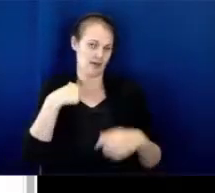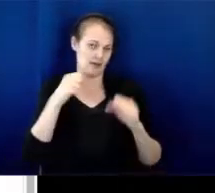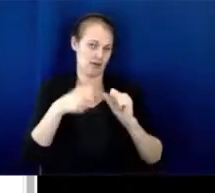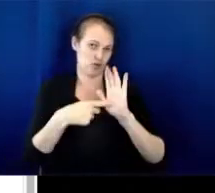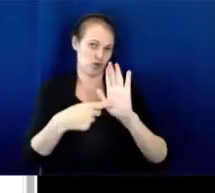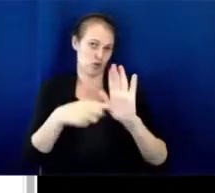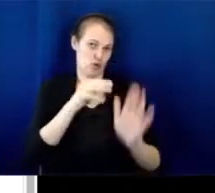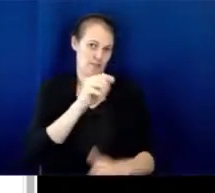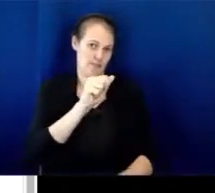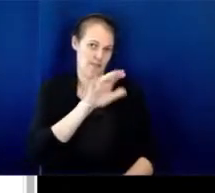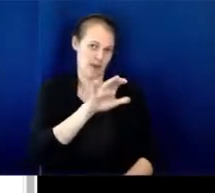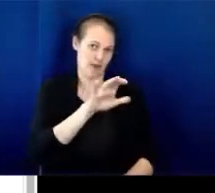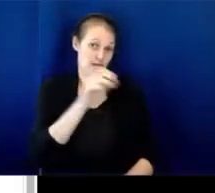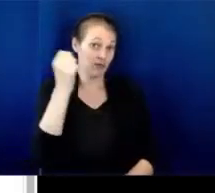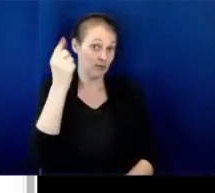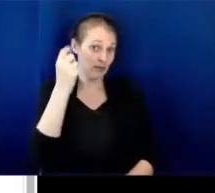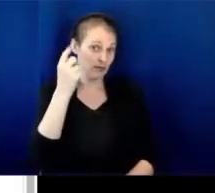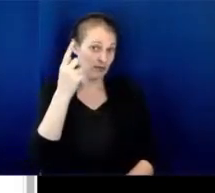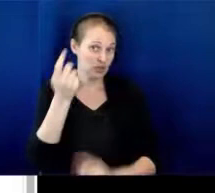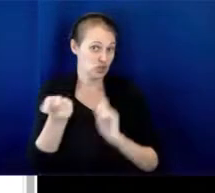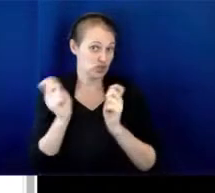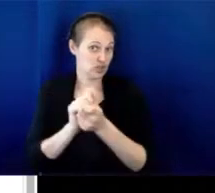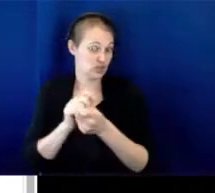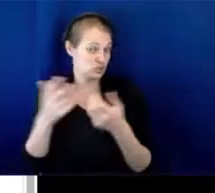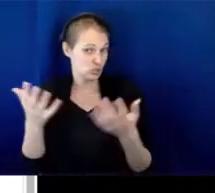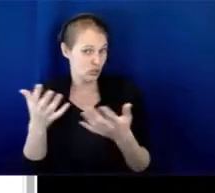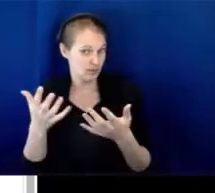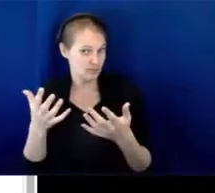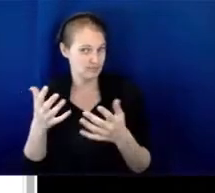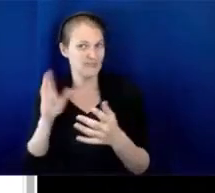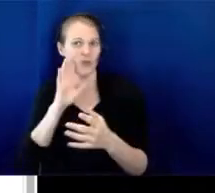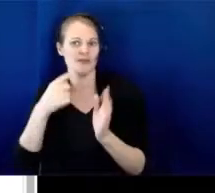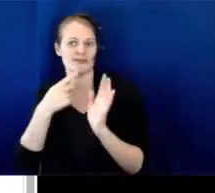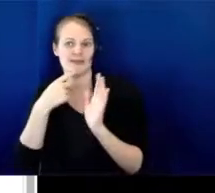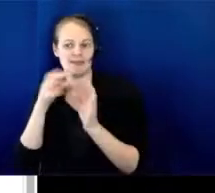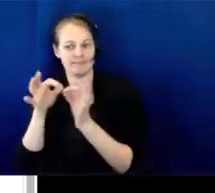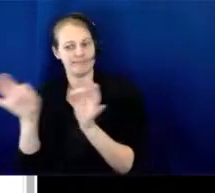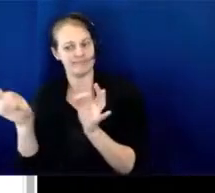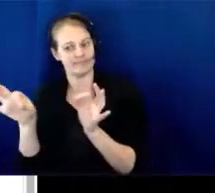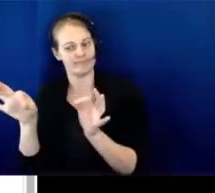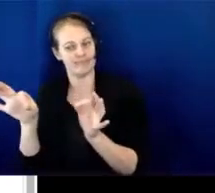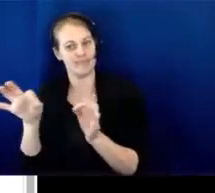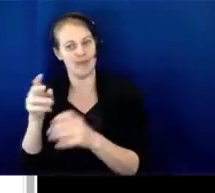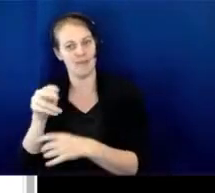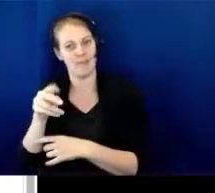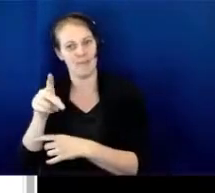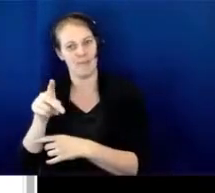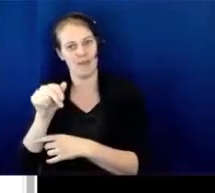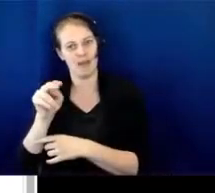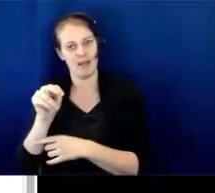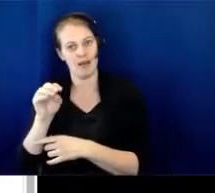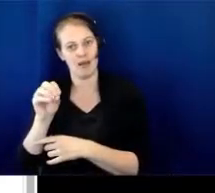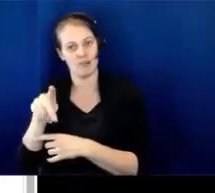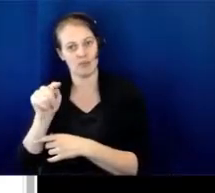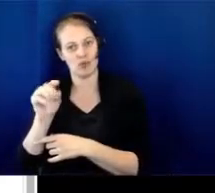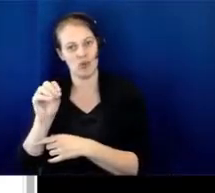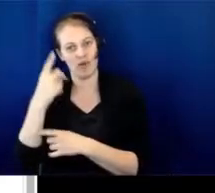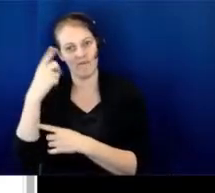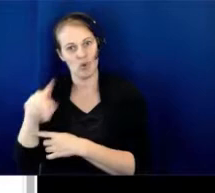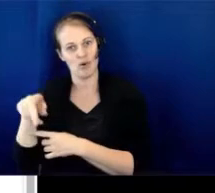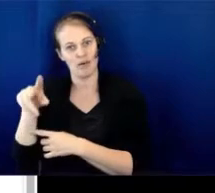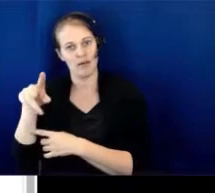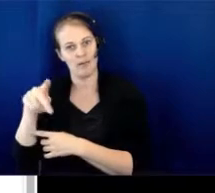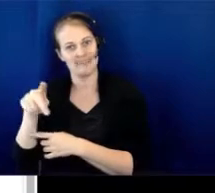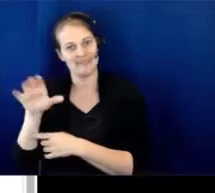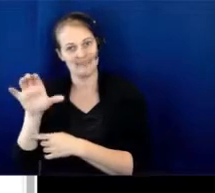all that changes for it is that it'll say Panopto for PC here. Now, if I go ahead and click this, I am